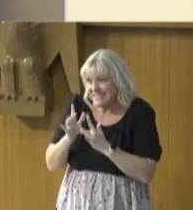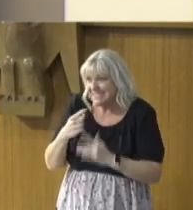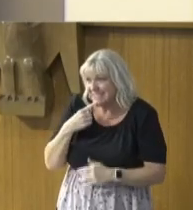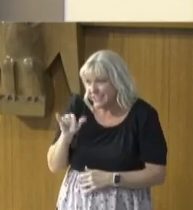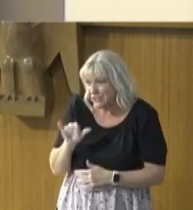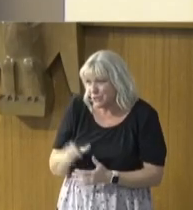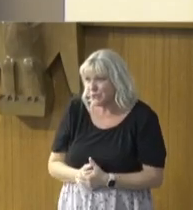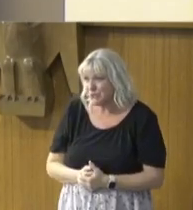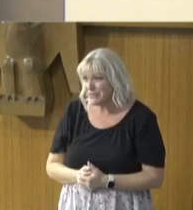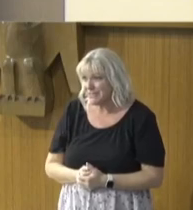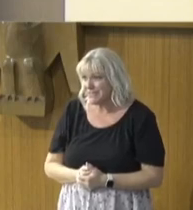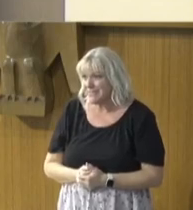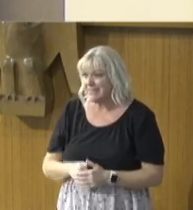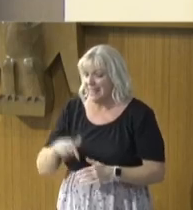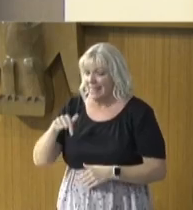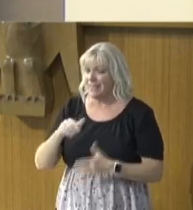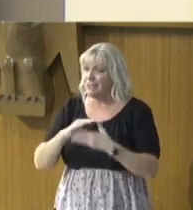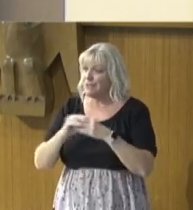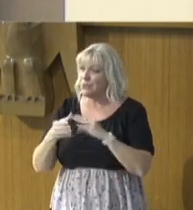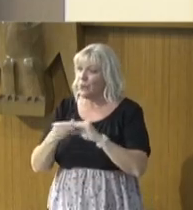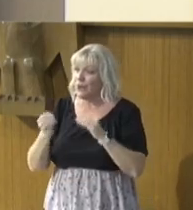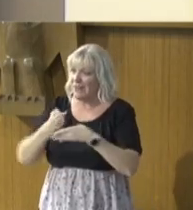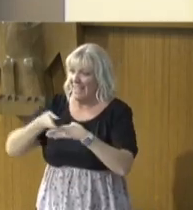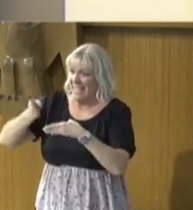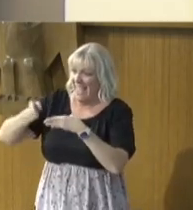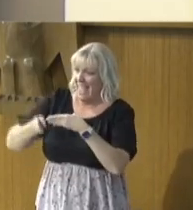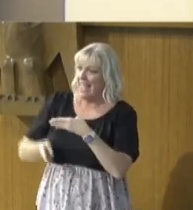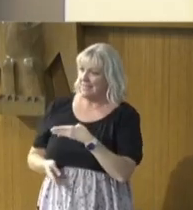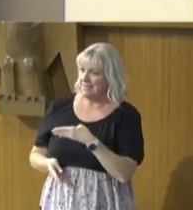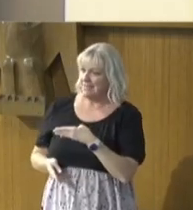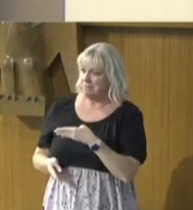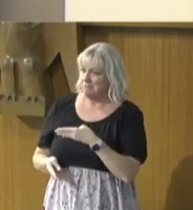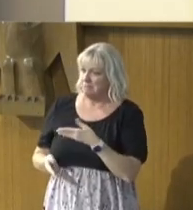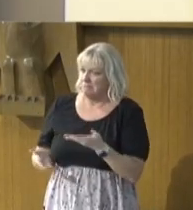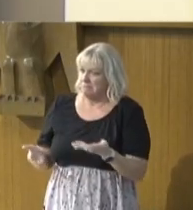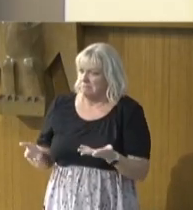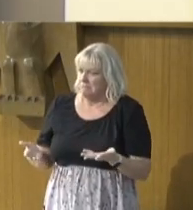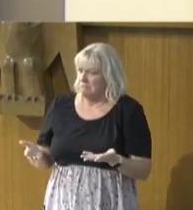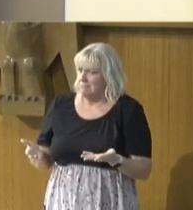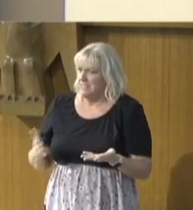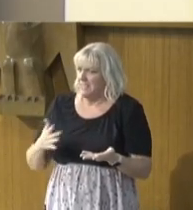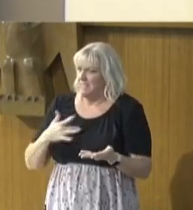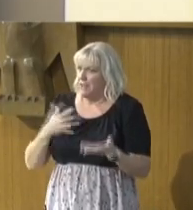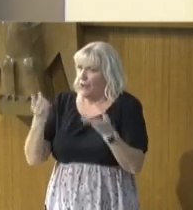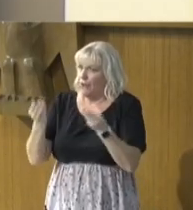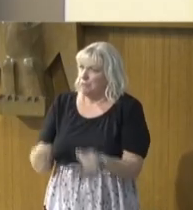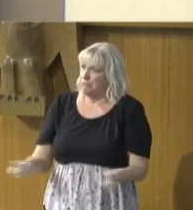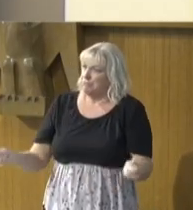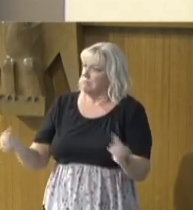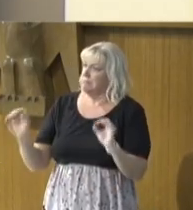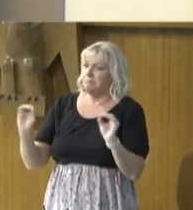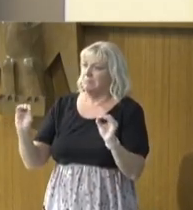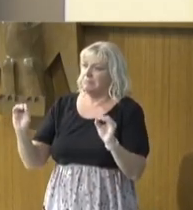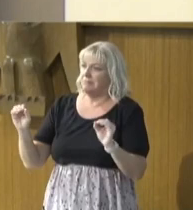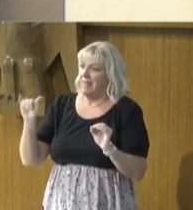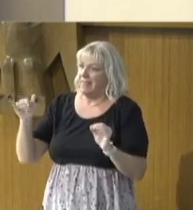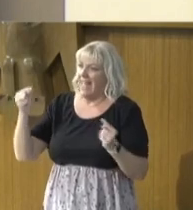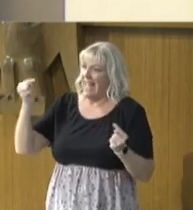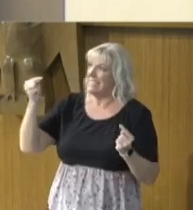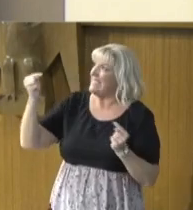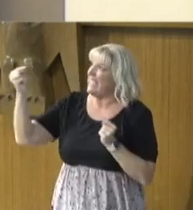The book of Jonah ends with no resolution. The tension between God and Jonah